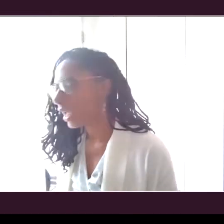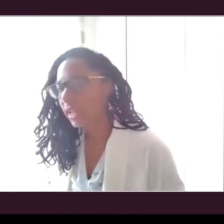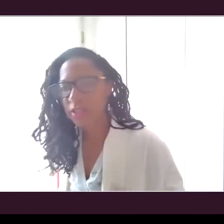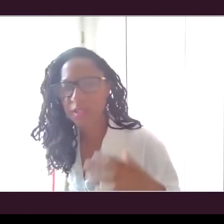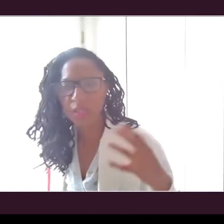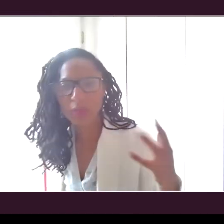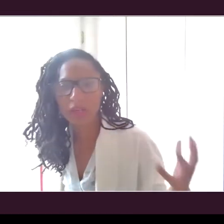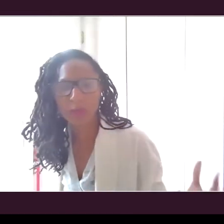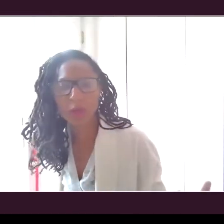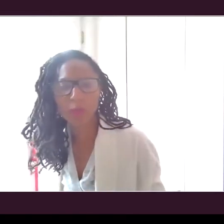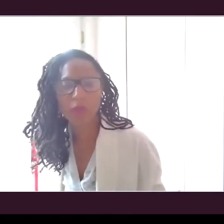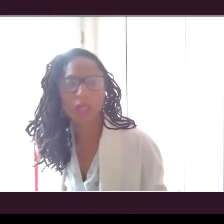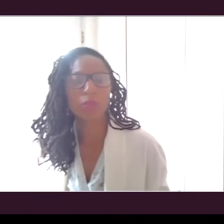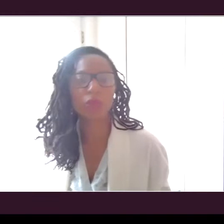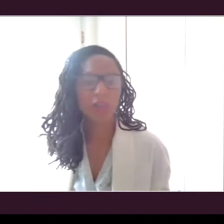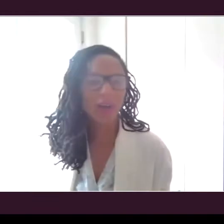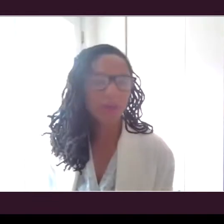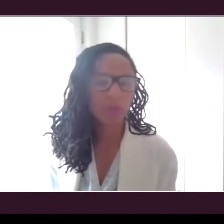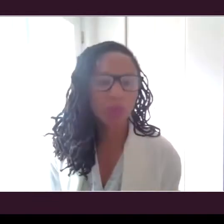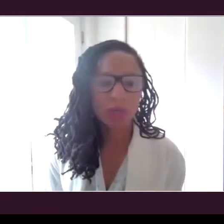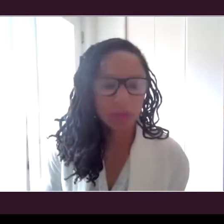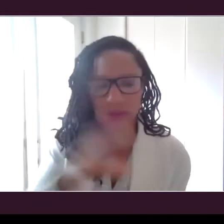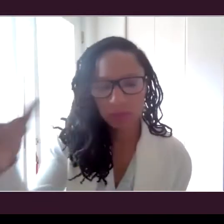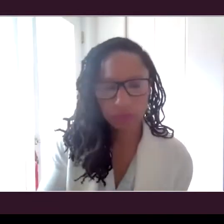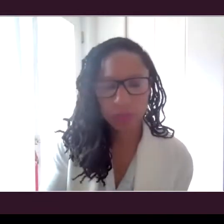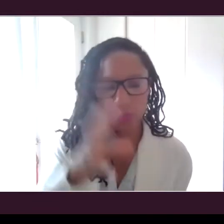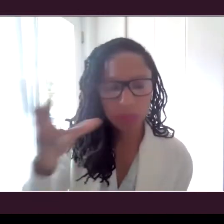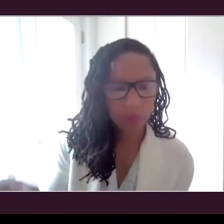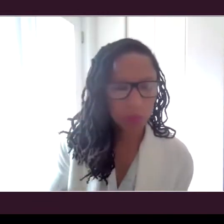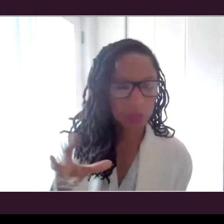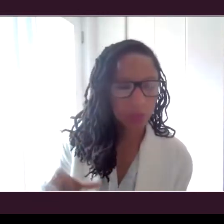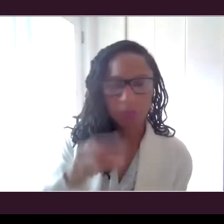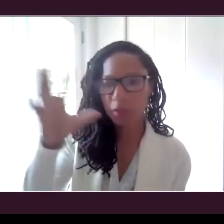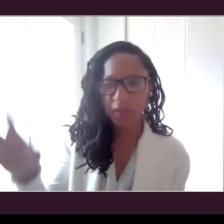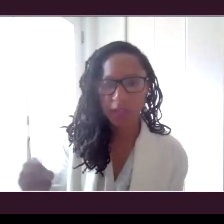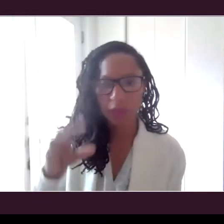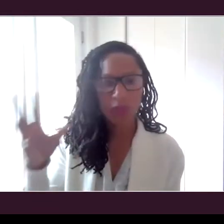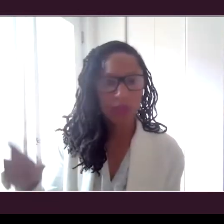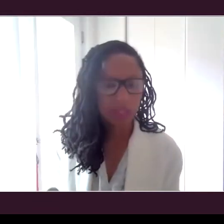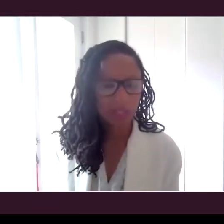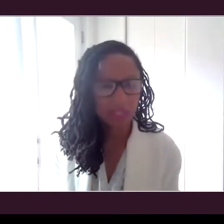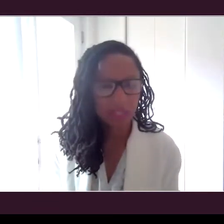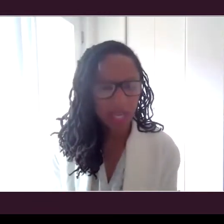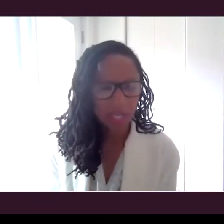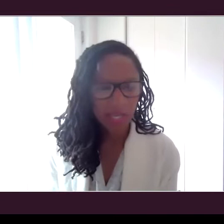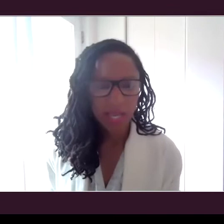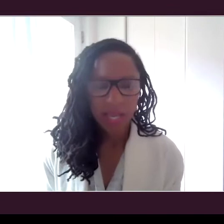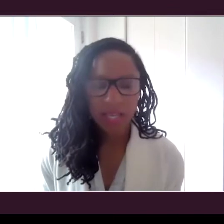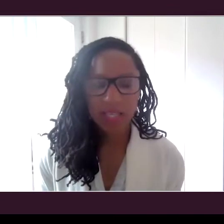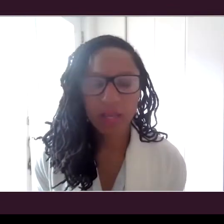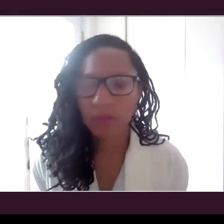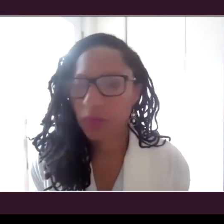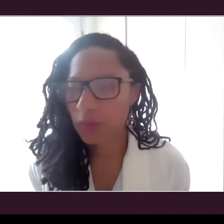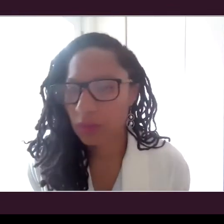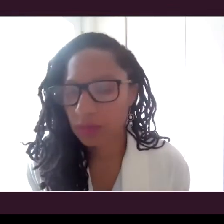thoughts and just a little bit of potpourri moving around the world room, the virtual room, moving around the world, I started to say,